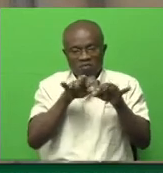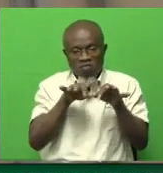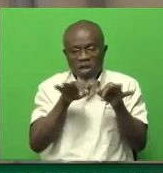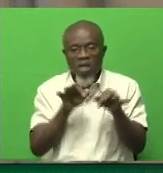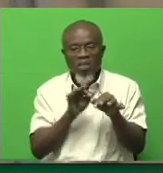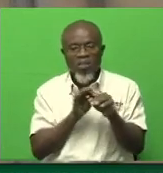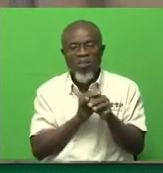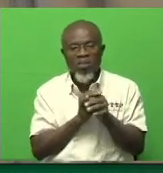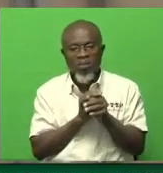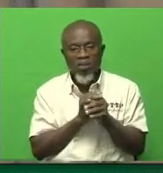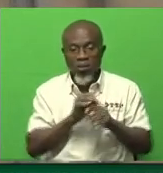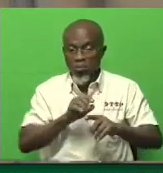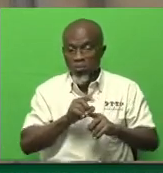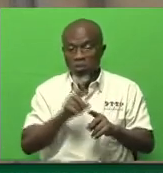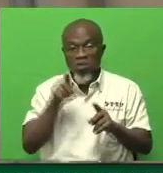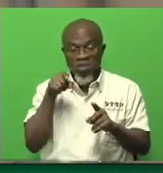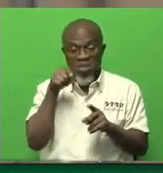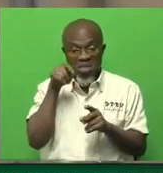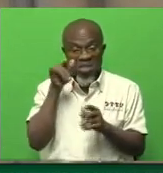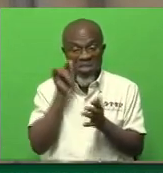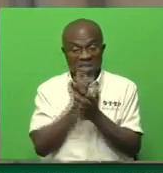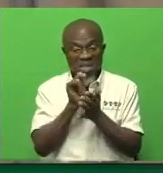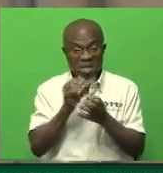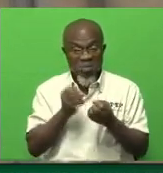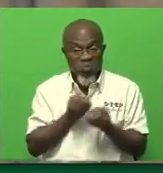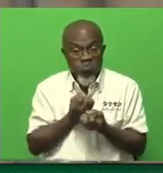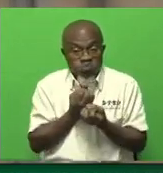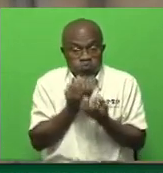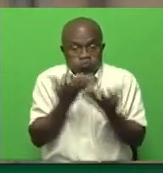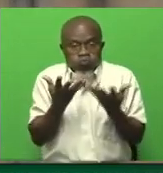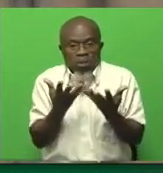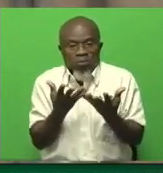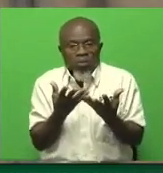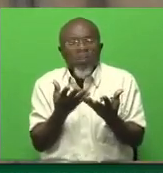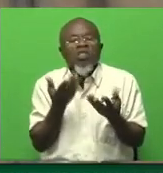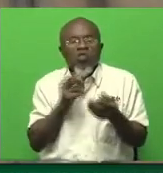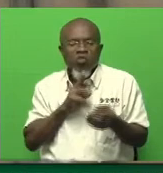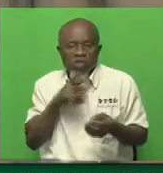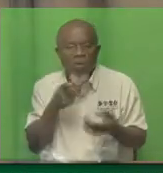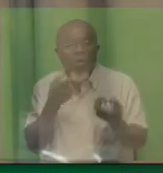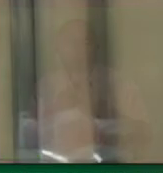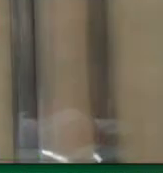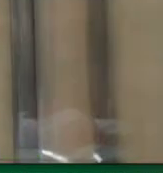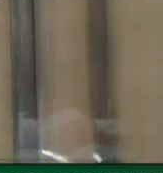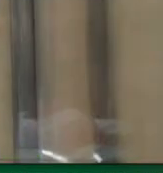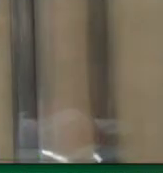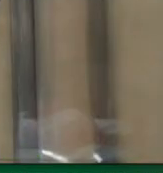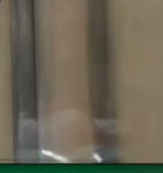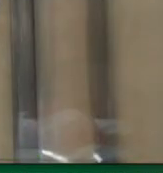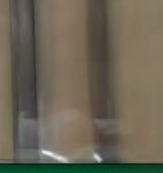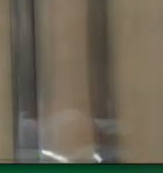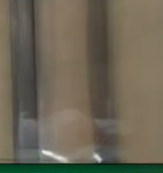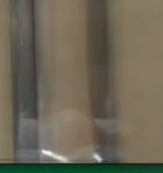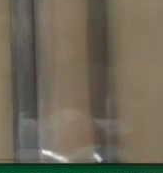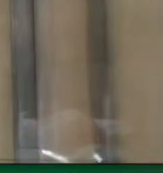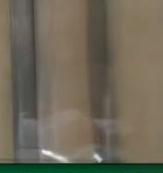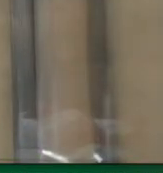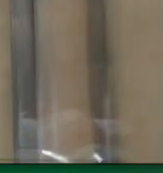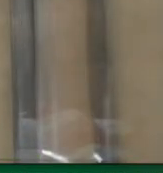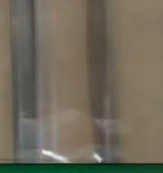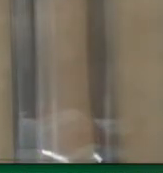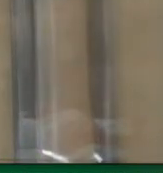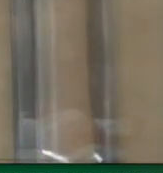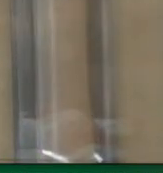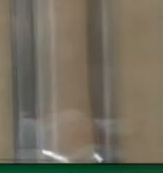because that poem is exactly what is happening in Trinidad and Tobago you pull